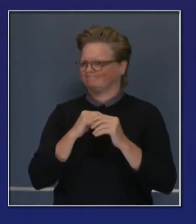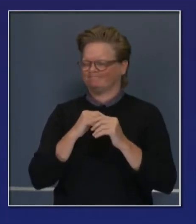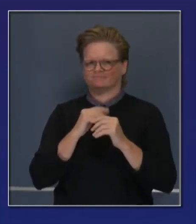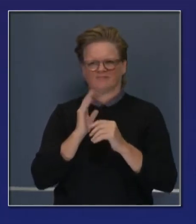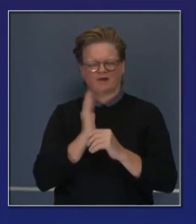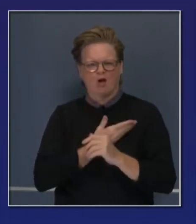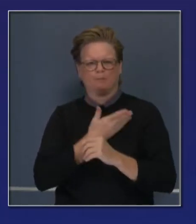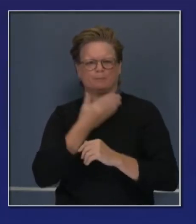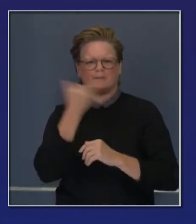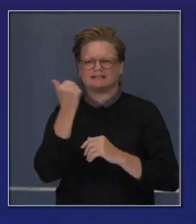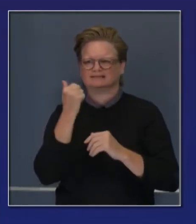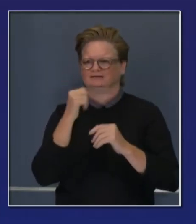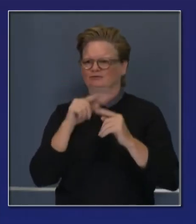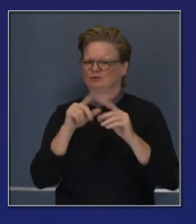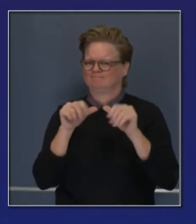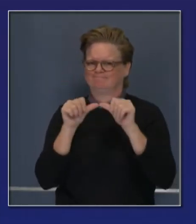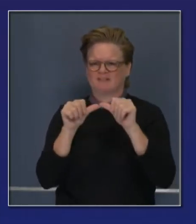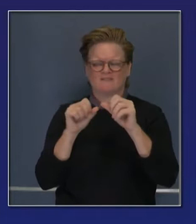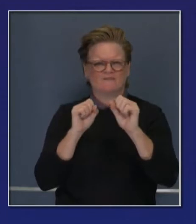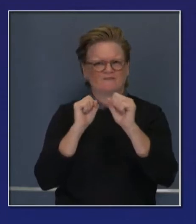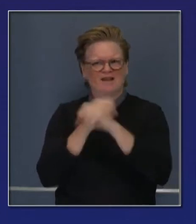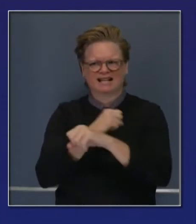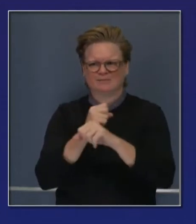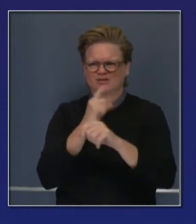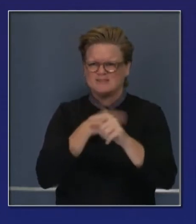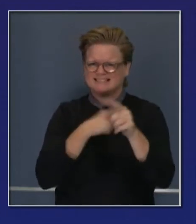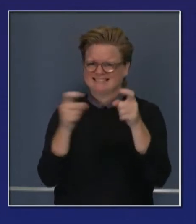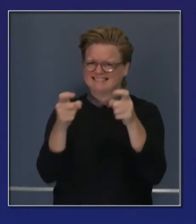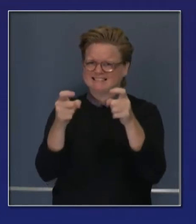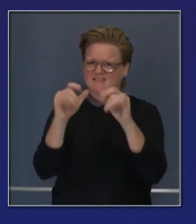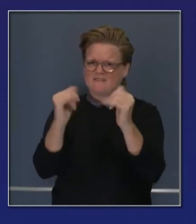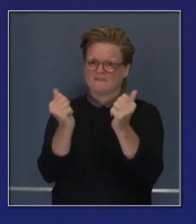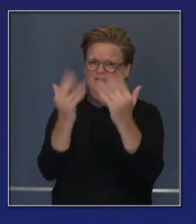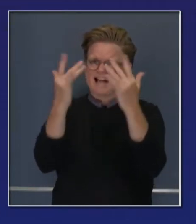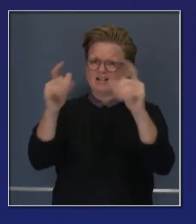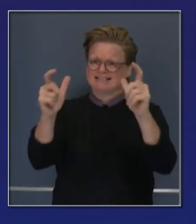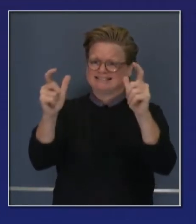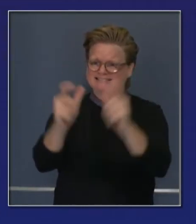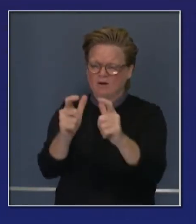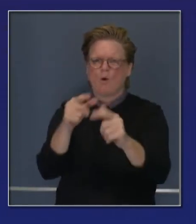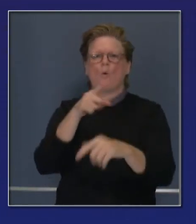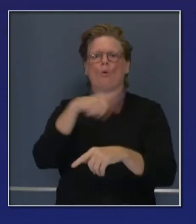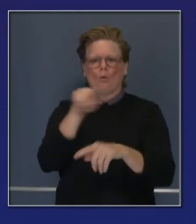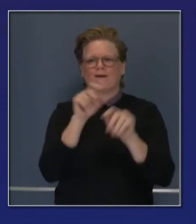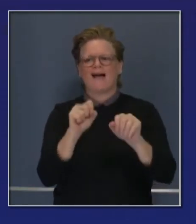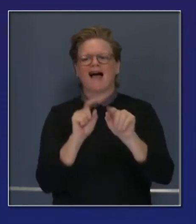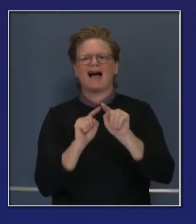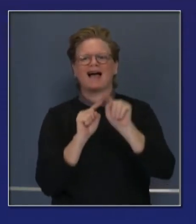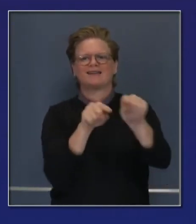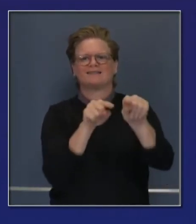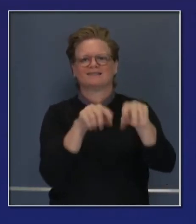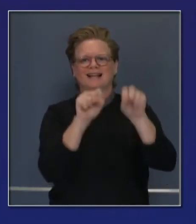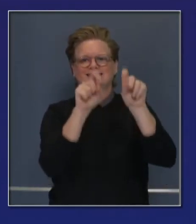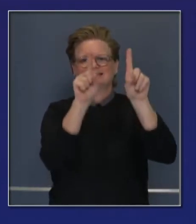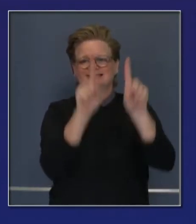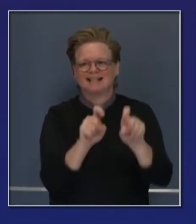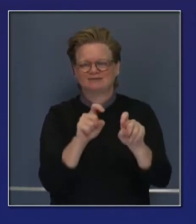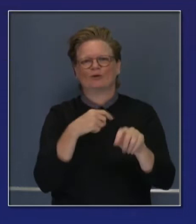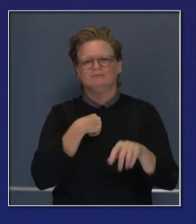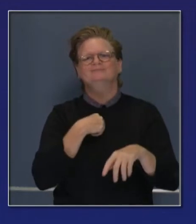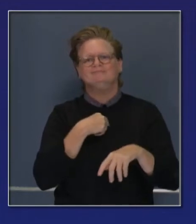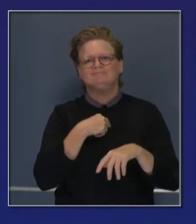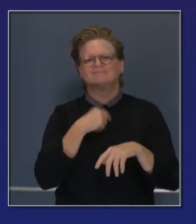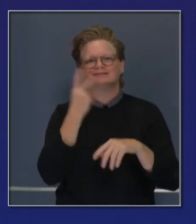rate has also gone down, and that's encouraging. Down to 6%, and you haven't seen that in some time. You've seen the 14, this is